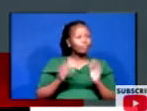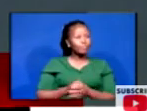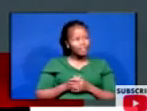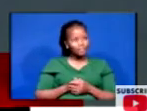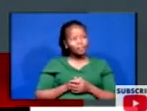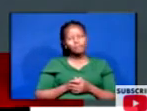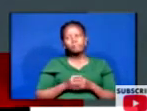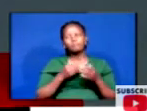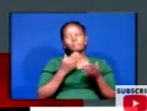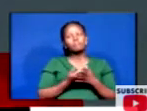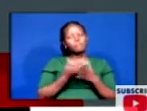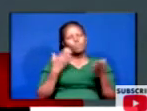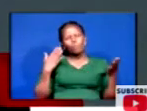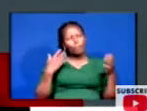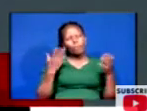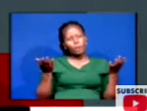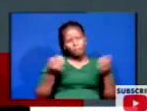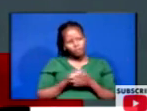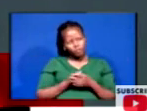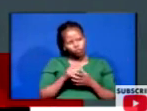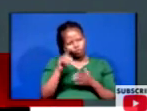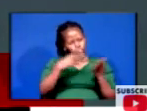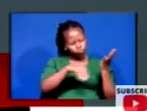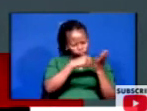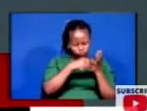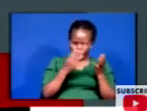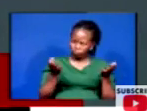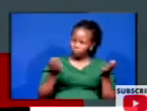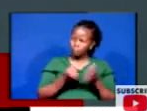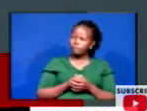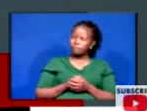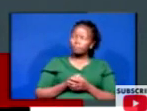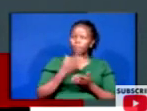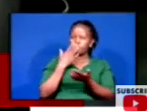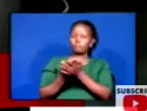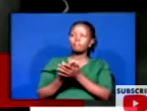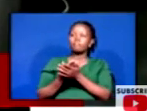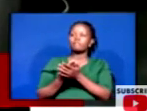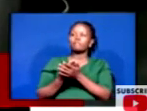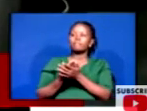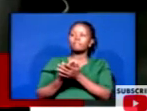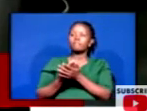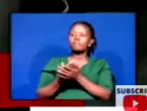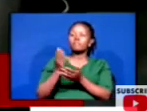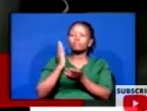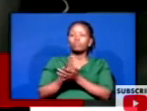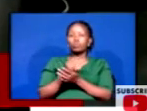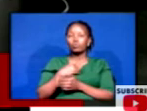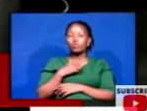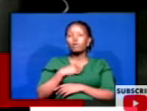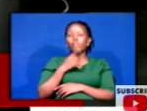in. Or Swaka, maybe you want to say something? Thank you for Doc. Of course, I'll just say that